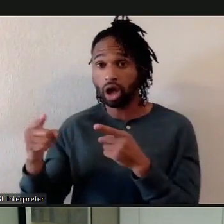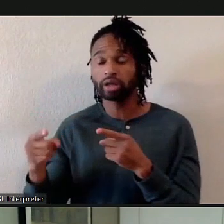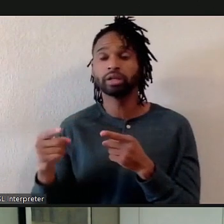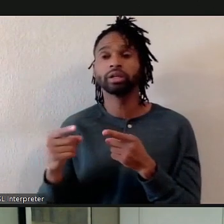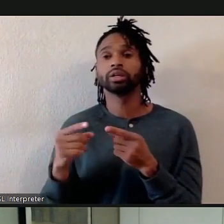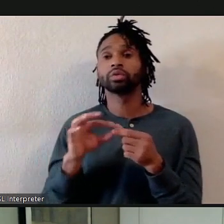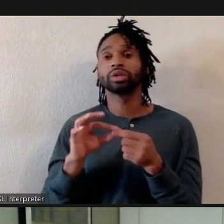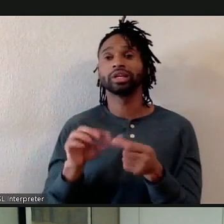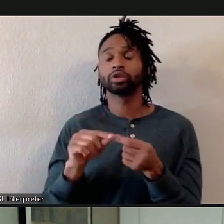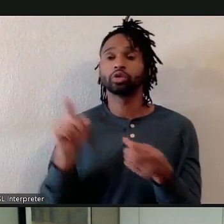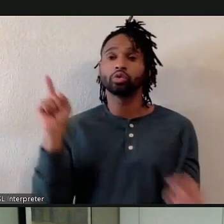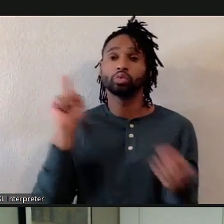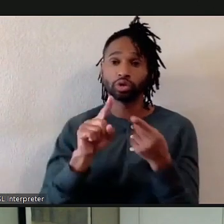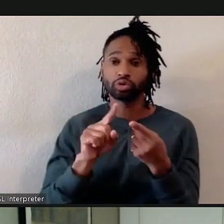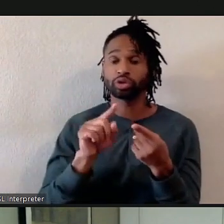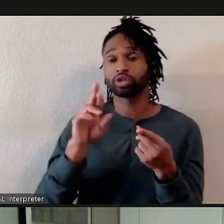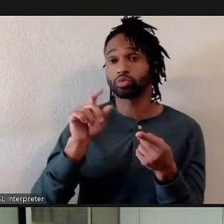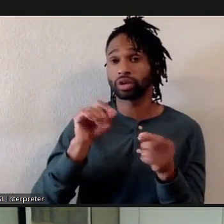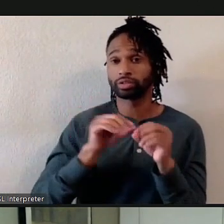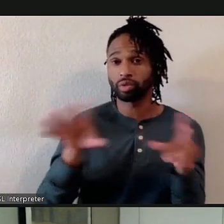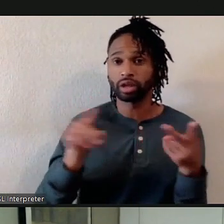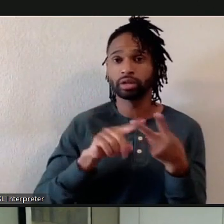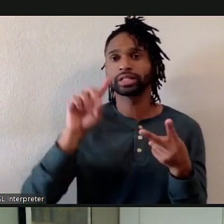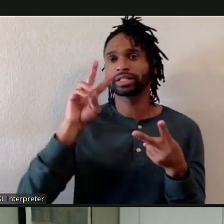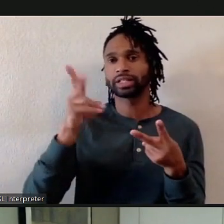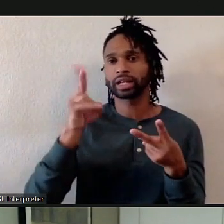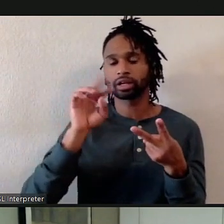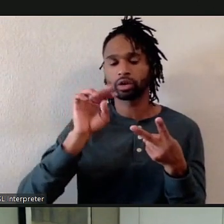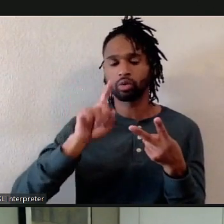rate of spread? And the second question is,